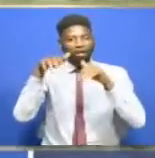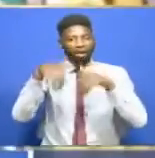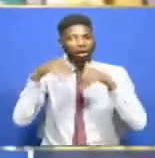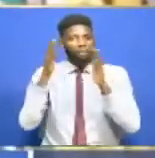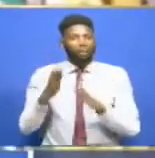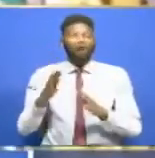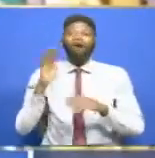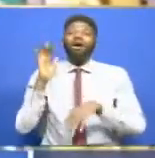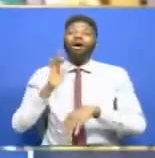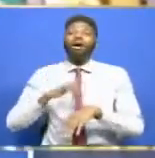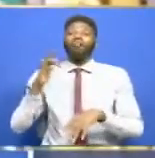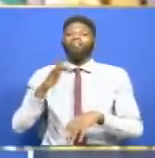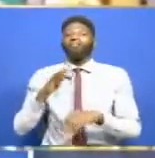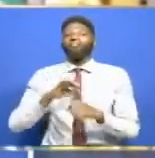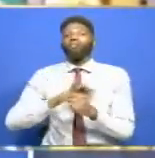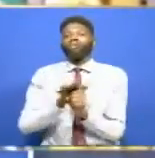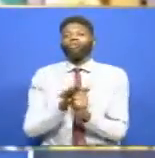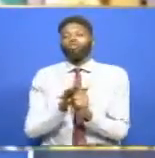pandemic.